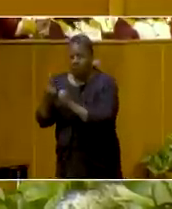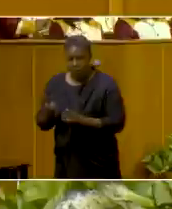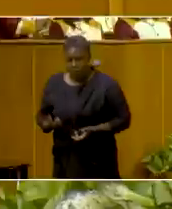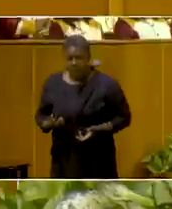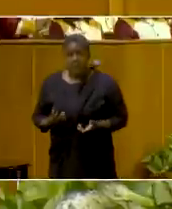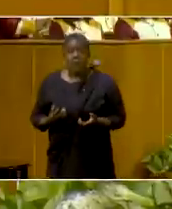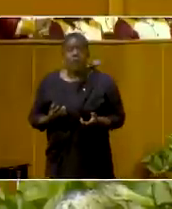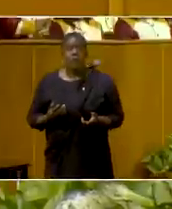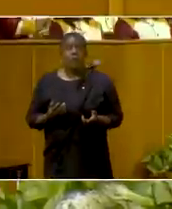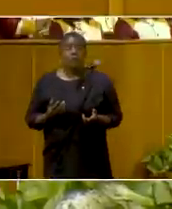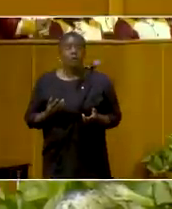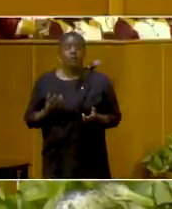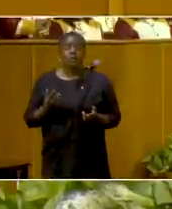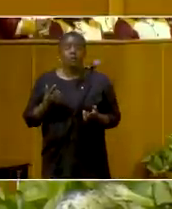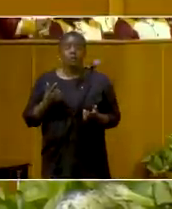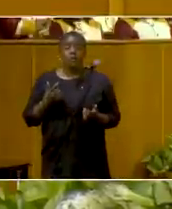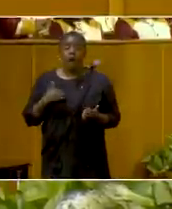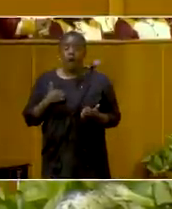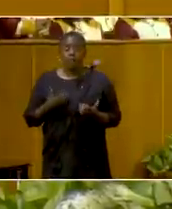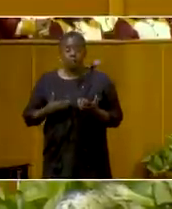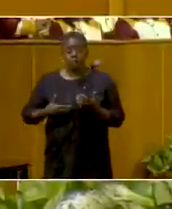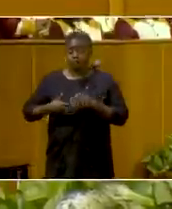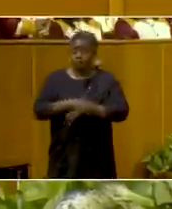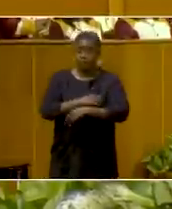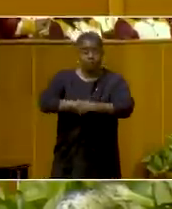So I put on my big boy pastor boots and